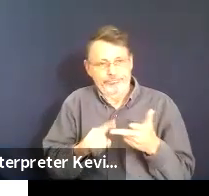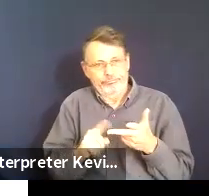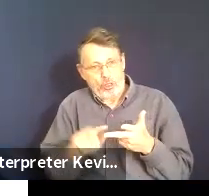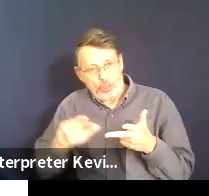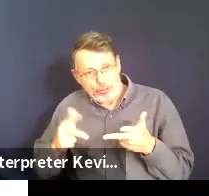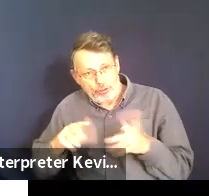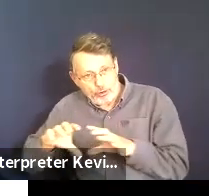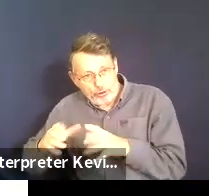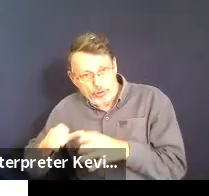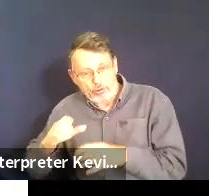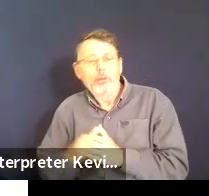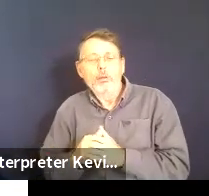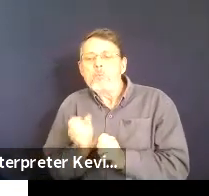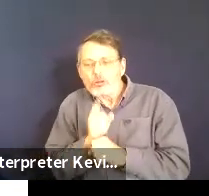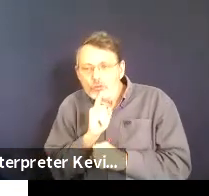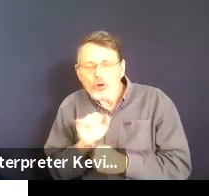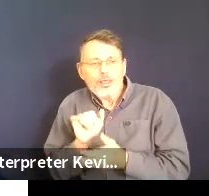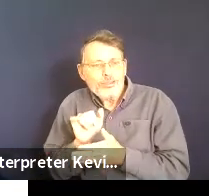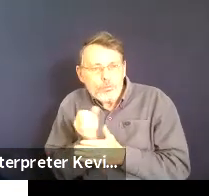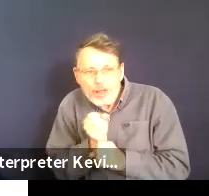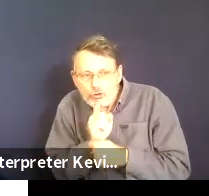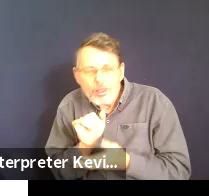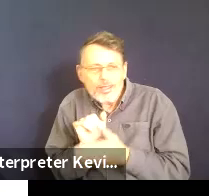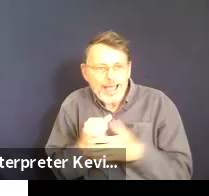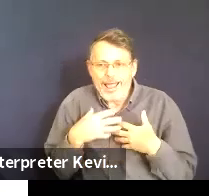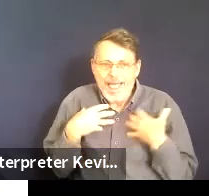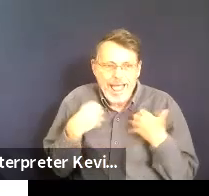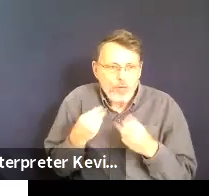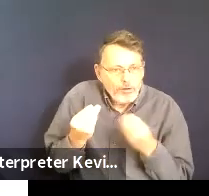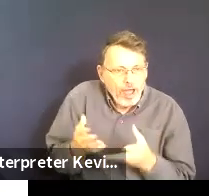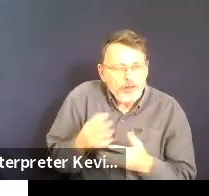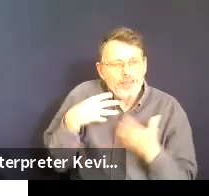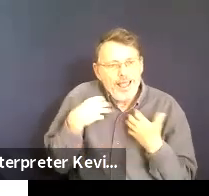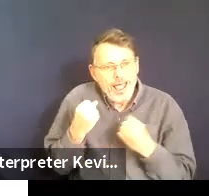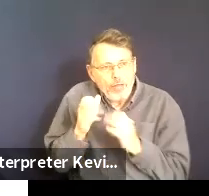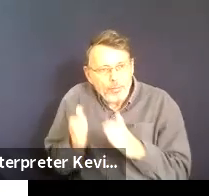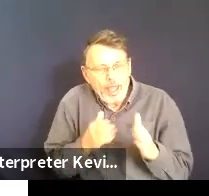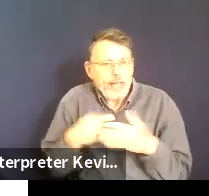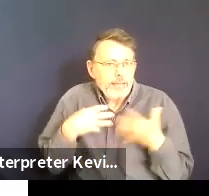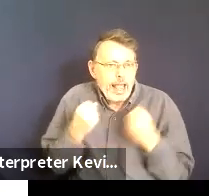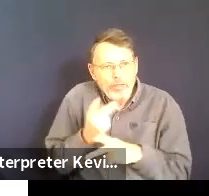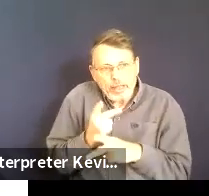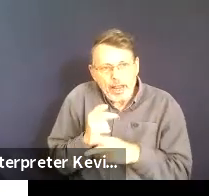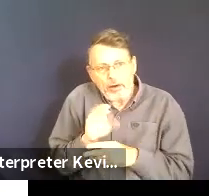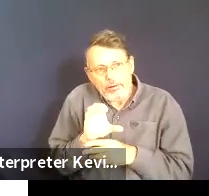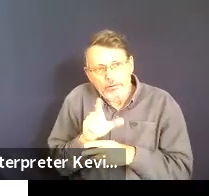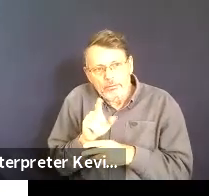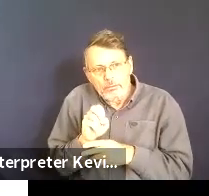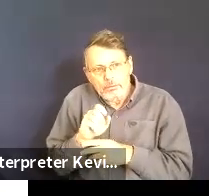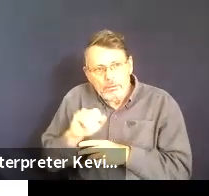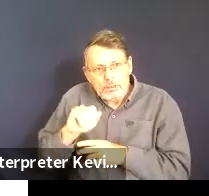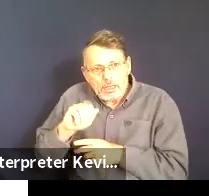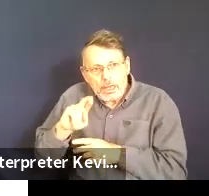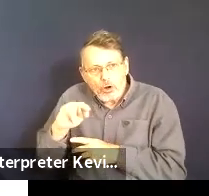healthcare providers, health plans, and healthcare clearinghouses and all of their business associates comply with